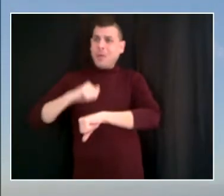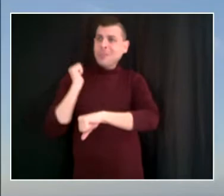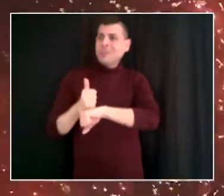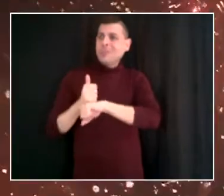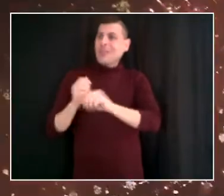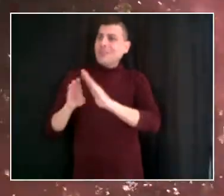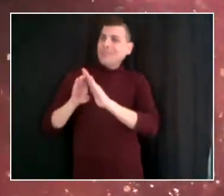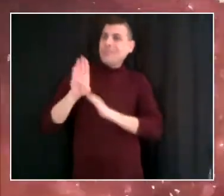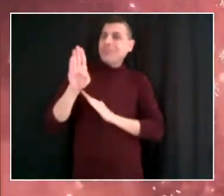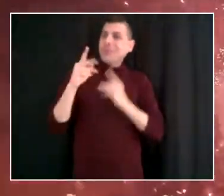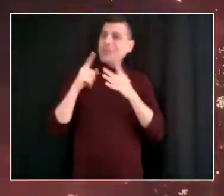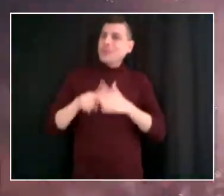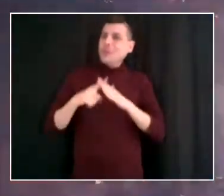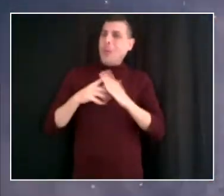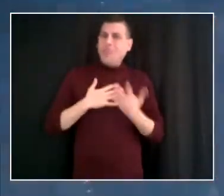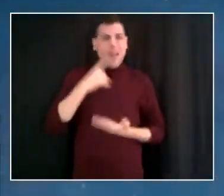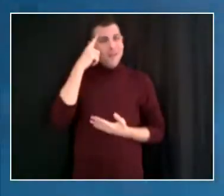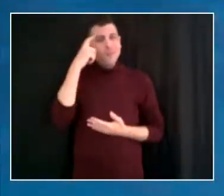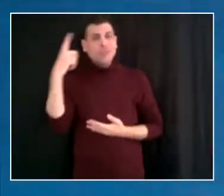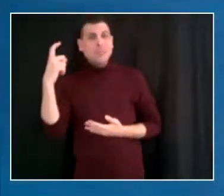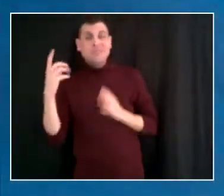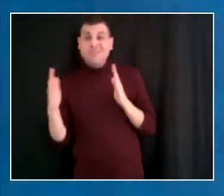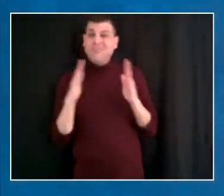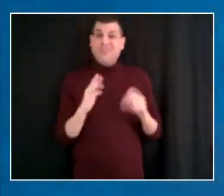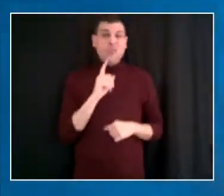really is the most magical place on earth.